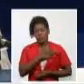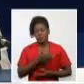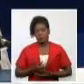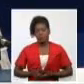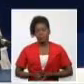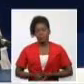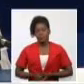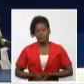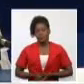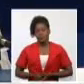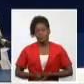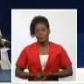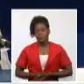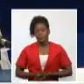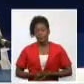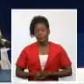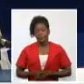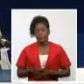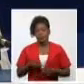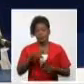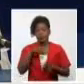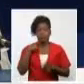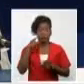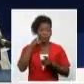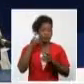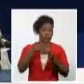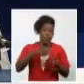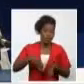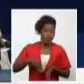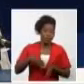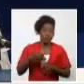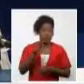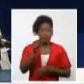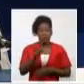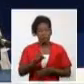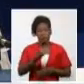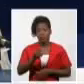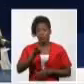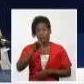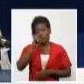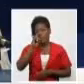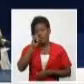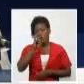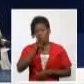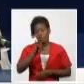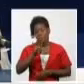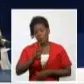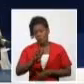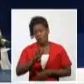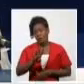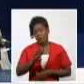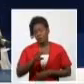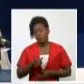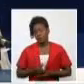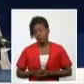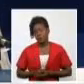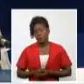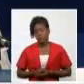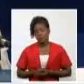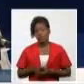little bit late to the hospital and could not be resuscitated due to the degree of